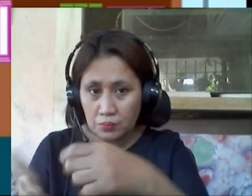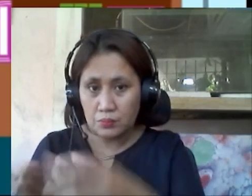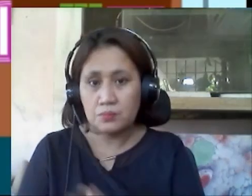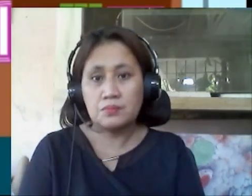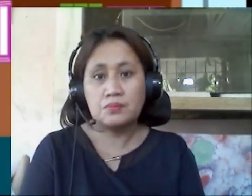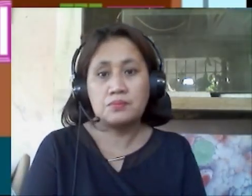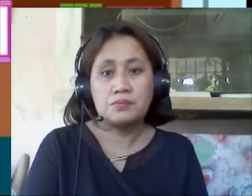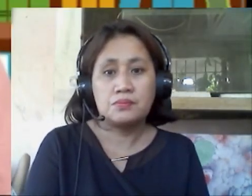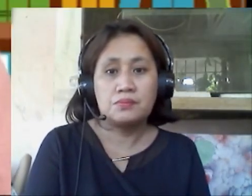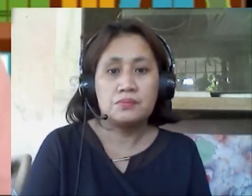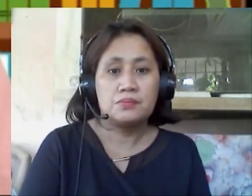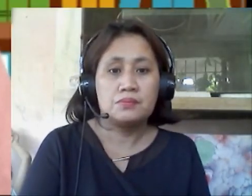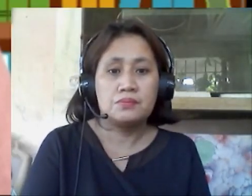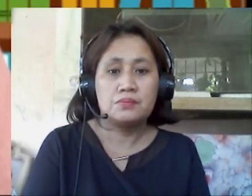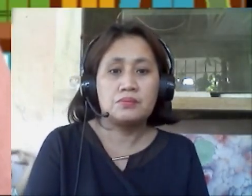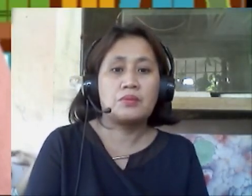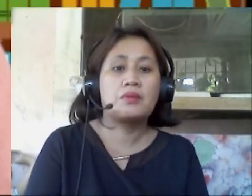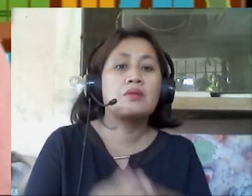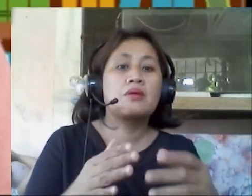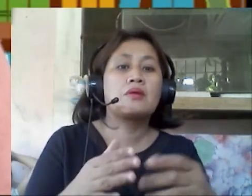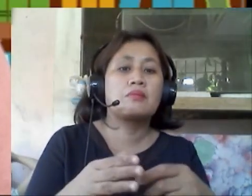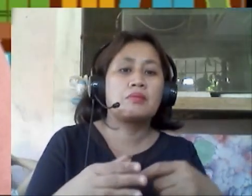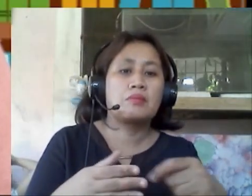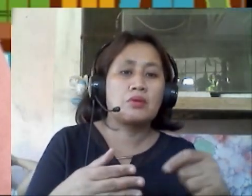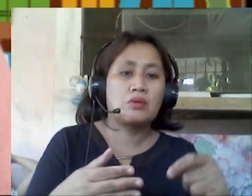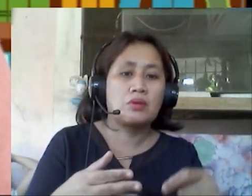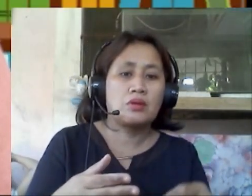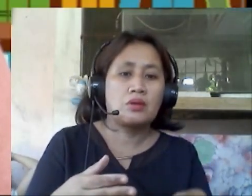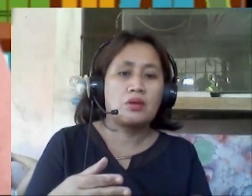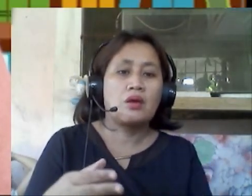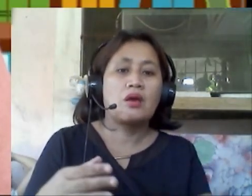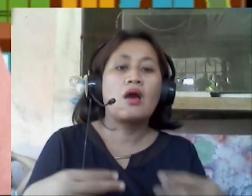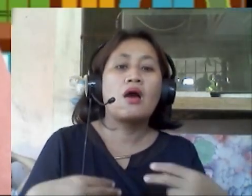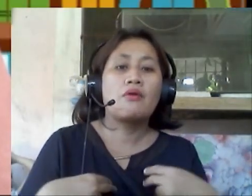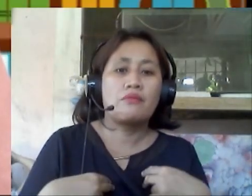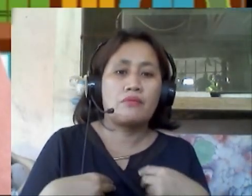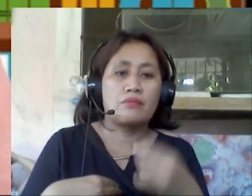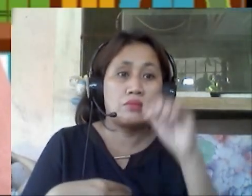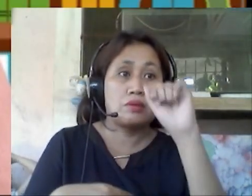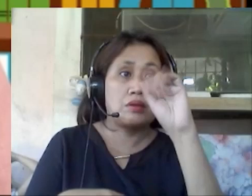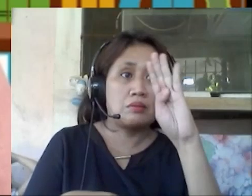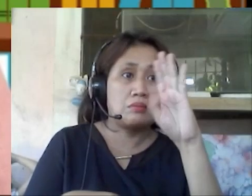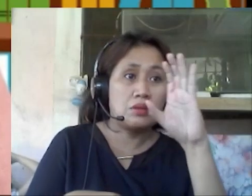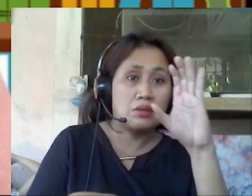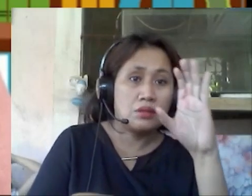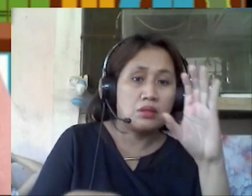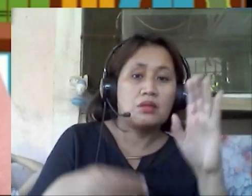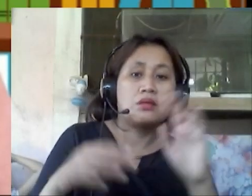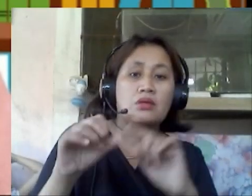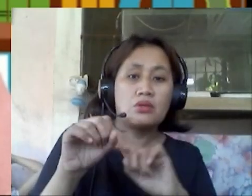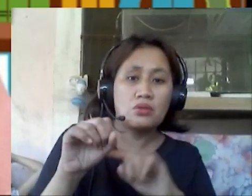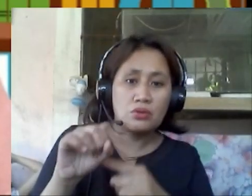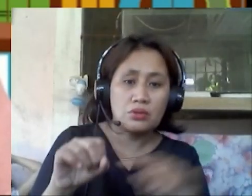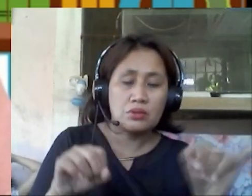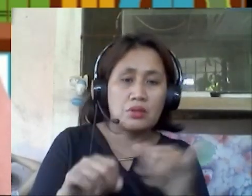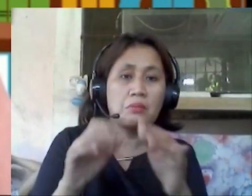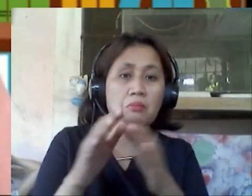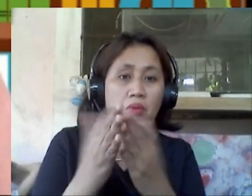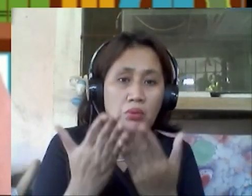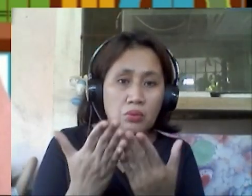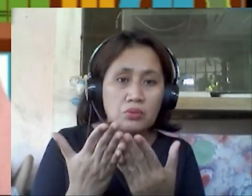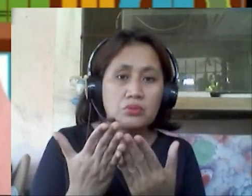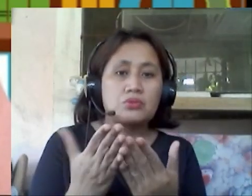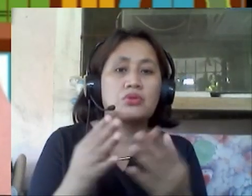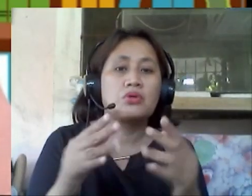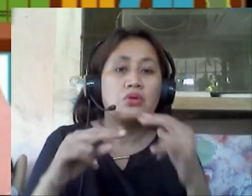to write. A bibliography contains an alphabetical list of sources like books, periodicals,